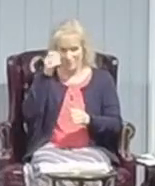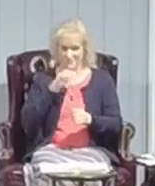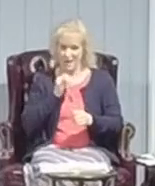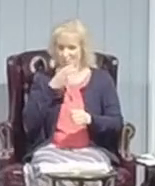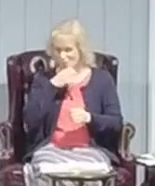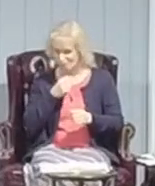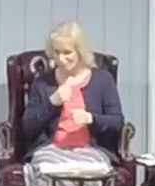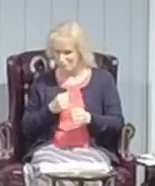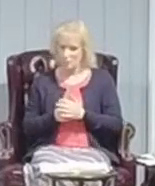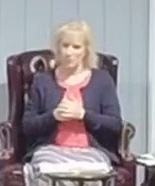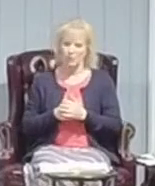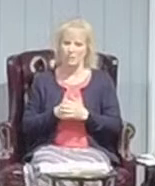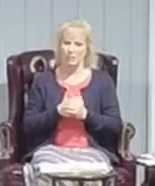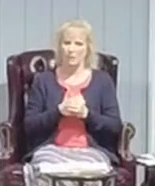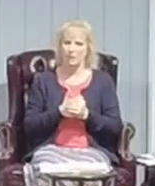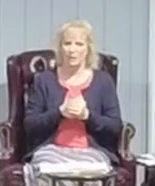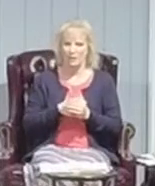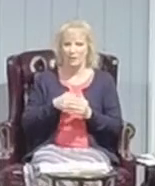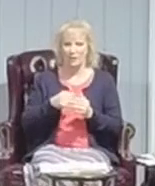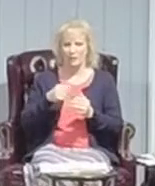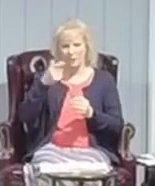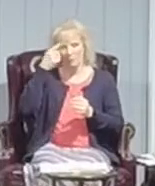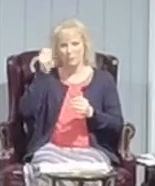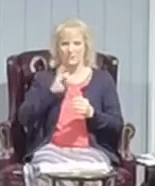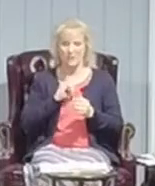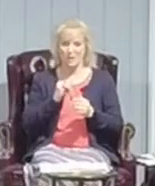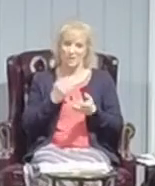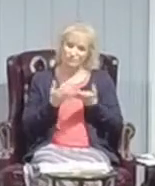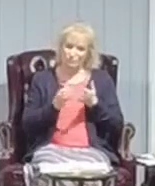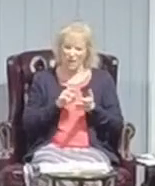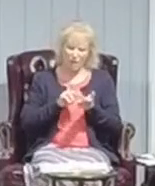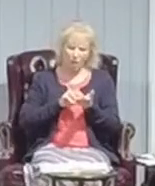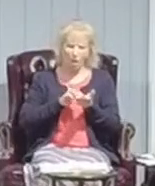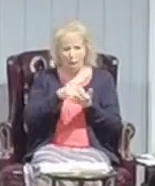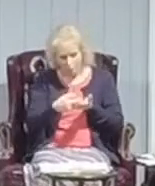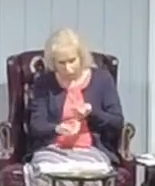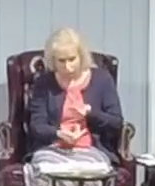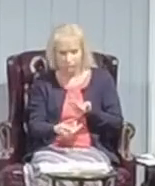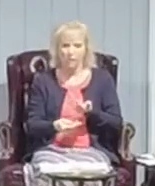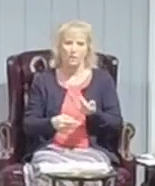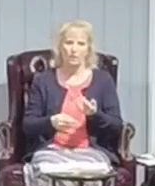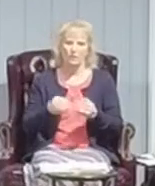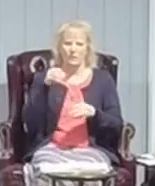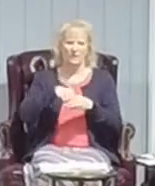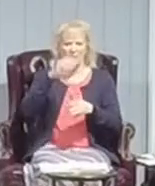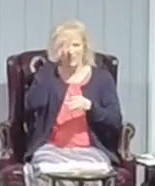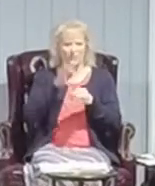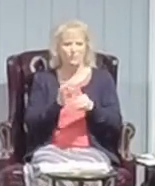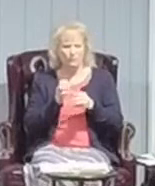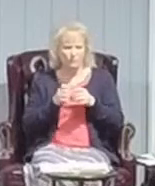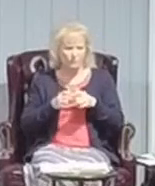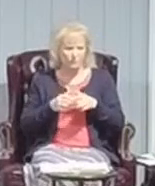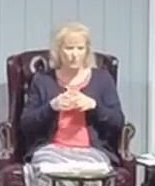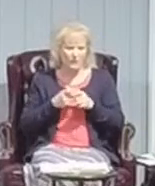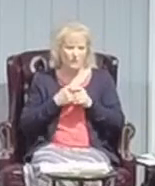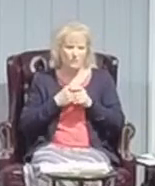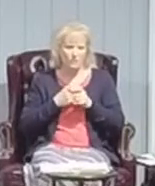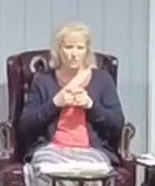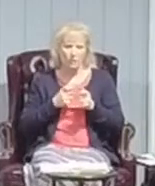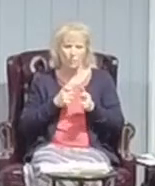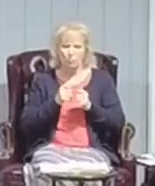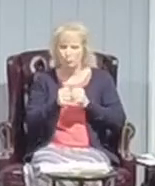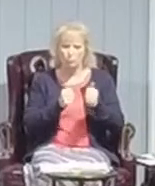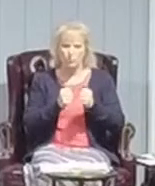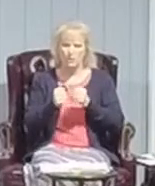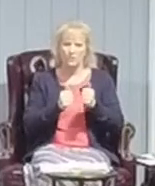Because I might stumble and fall. And so in this faith race, it's like, I don't want you watching the path,